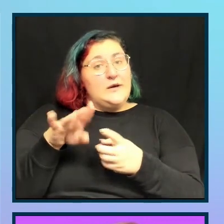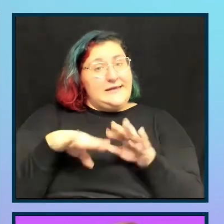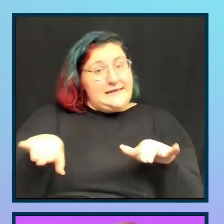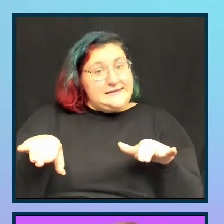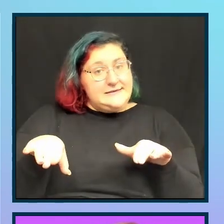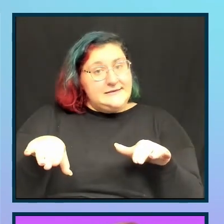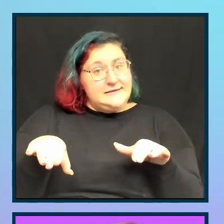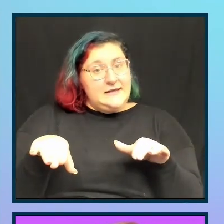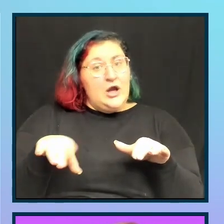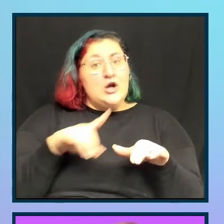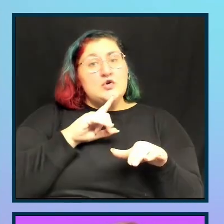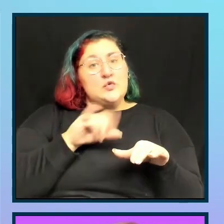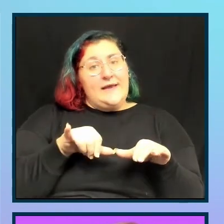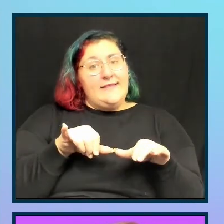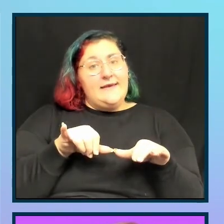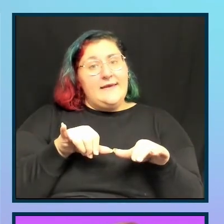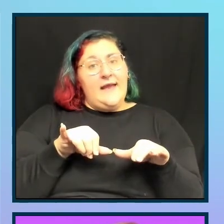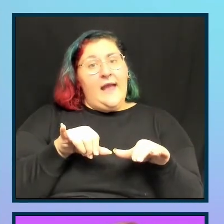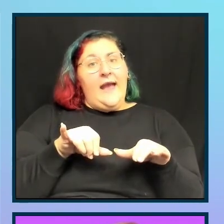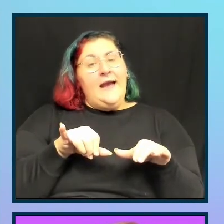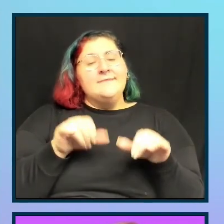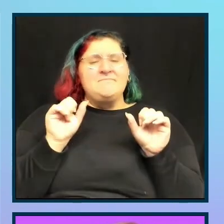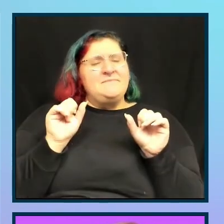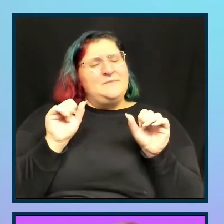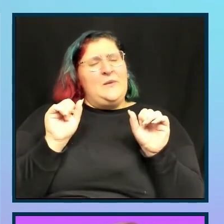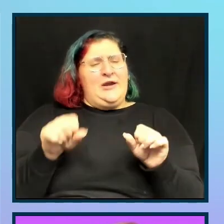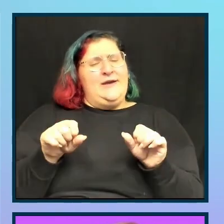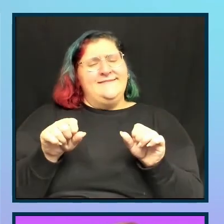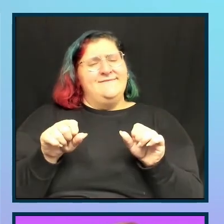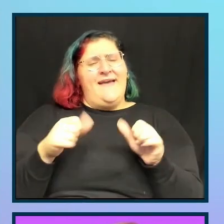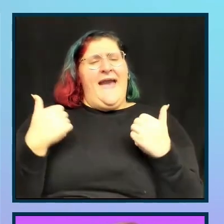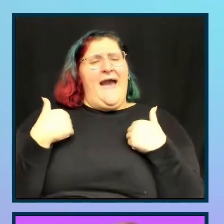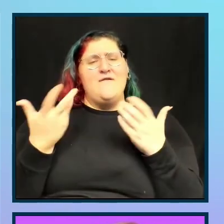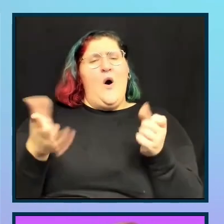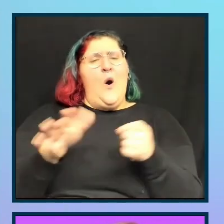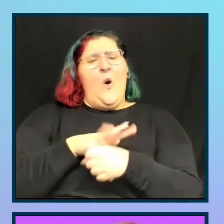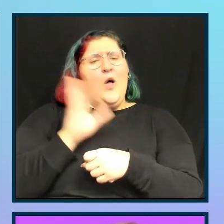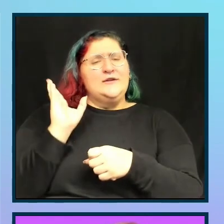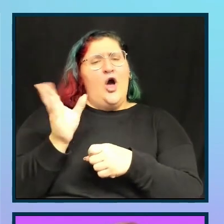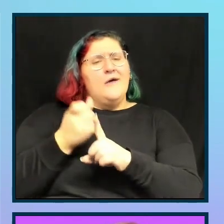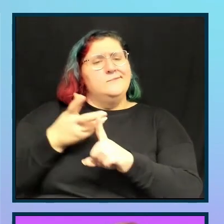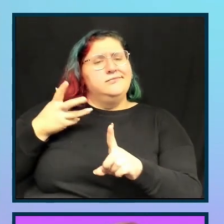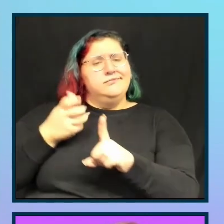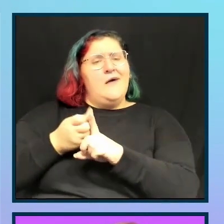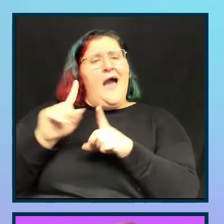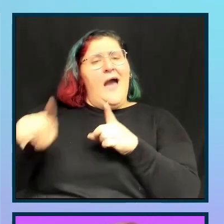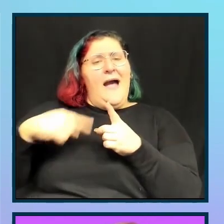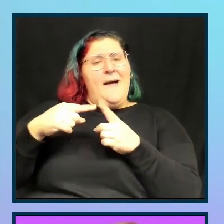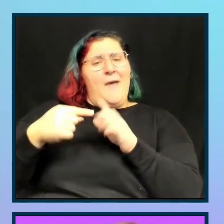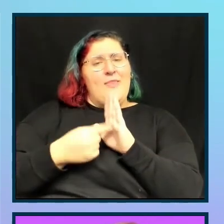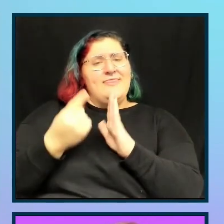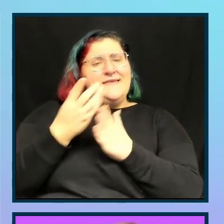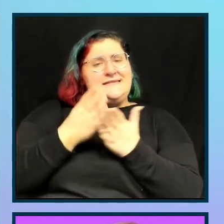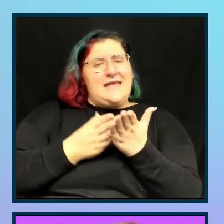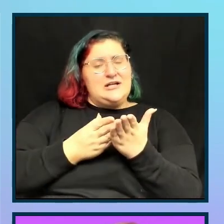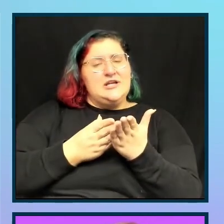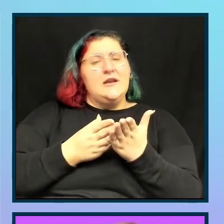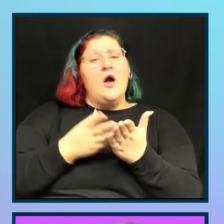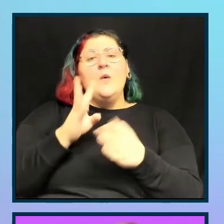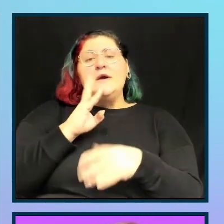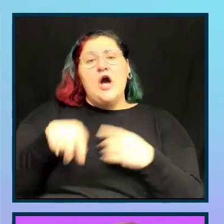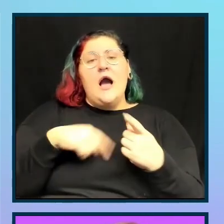also keep children who are 9 to 12 engaged, who are able to use keyboards and do complex